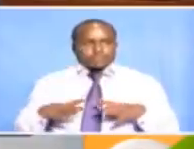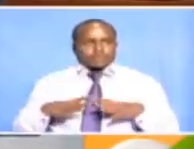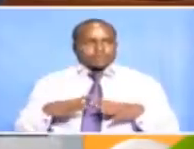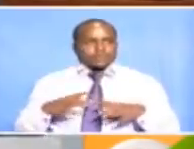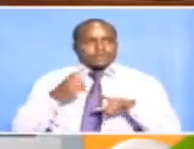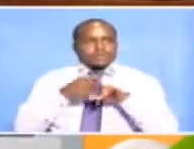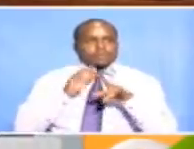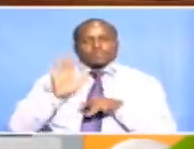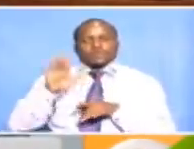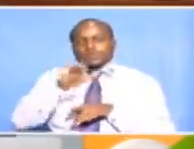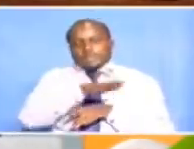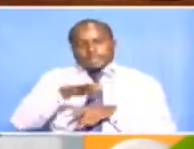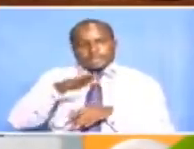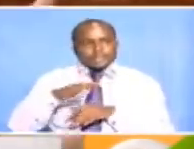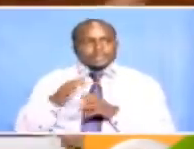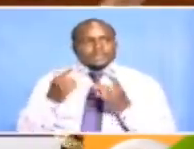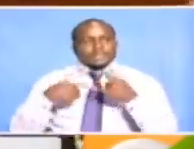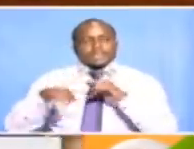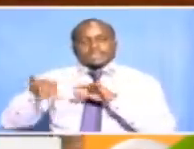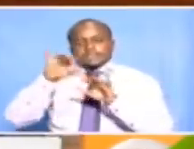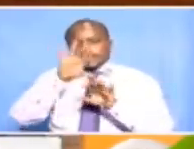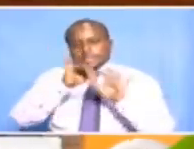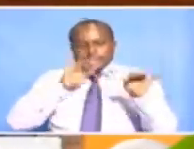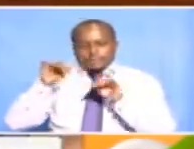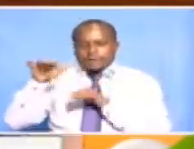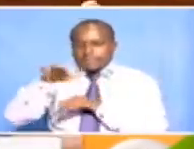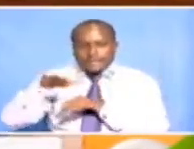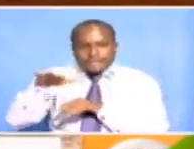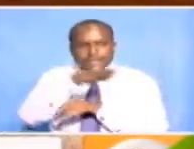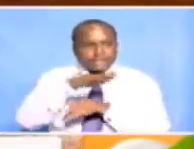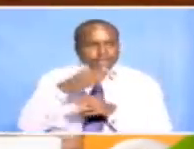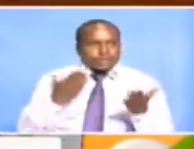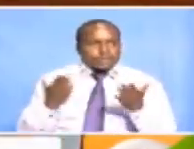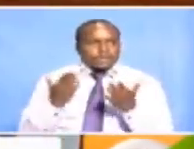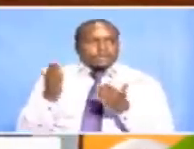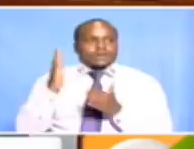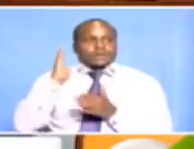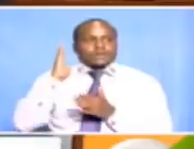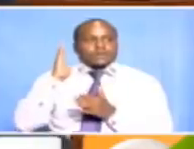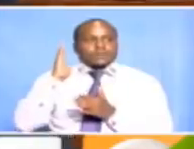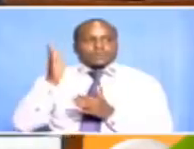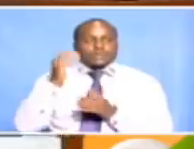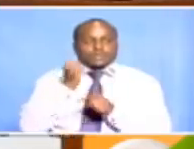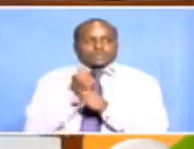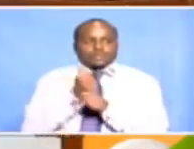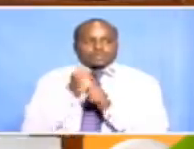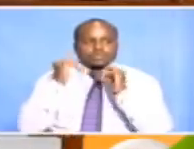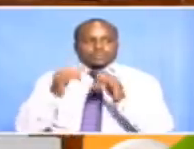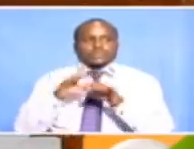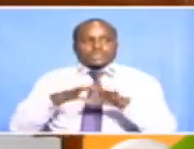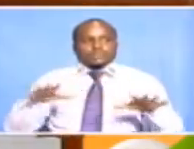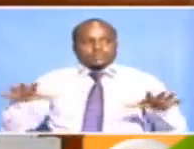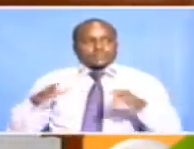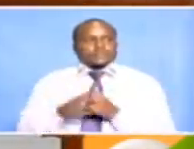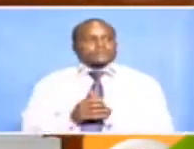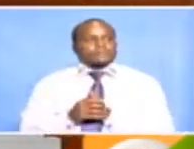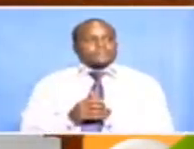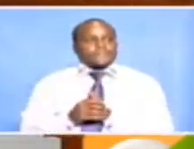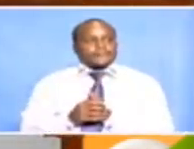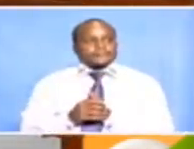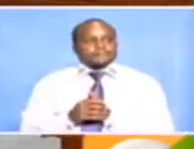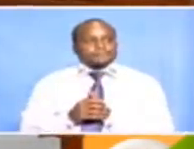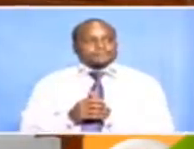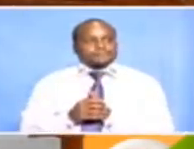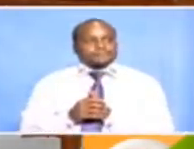your areas. Let us identify areas whereby we are going to do markets, to do modern, I do a modern shed, Jeff. Mm. You just